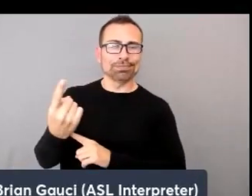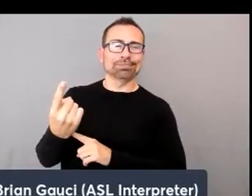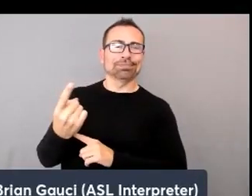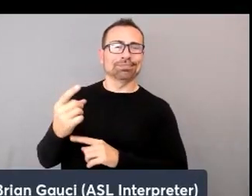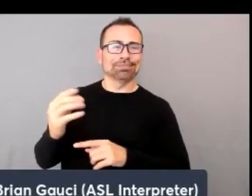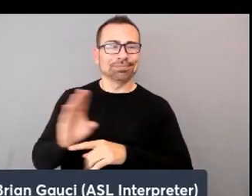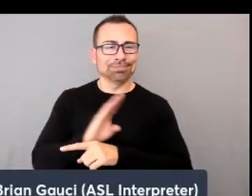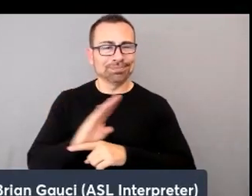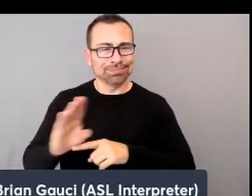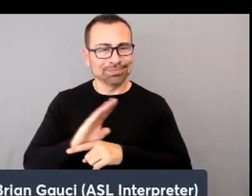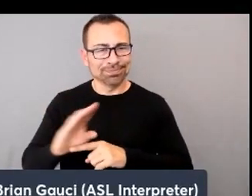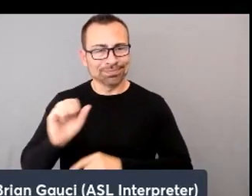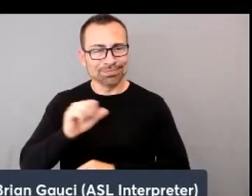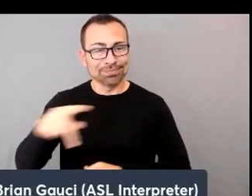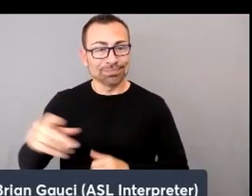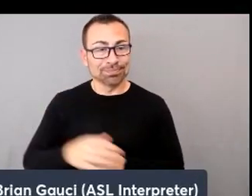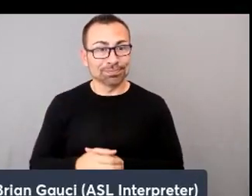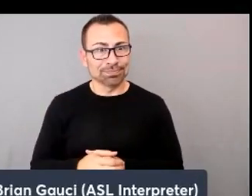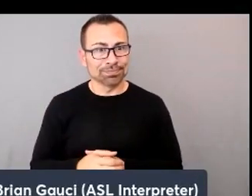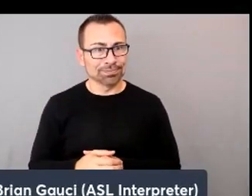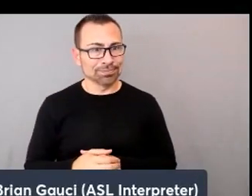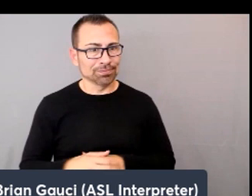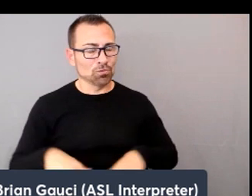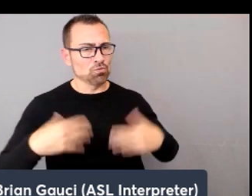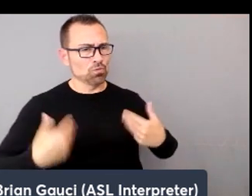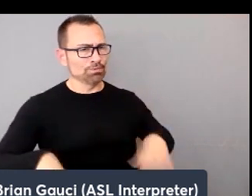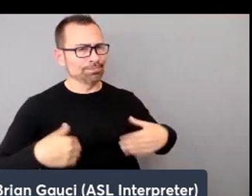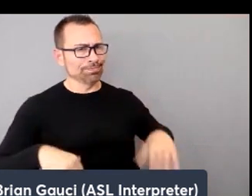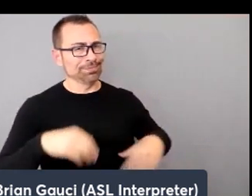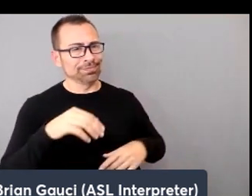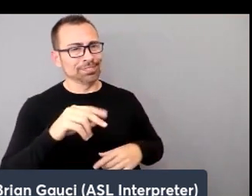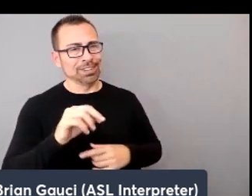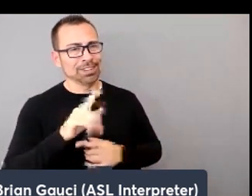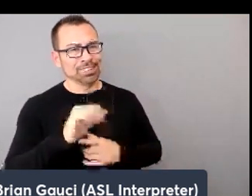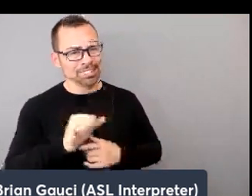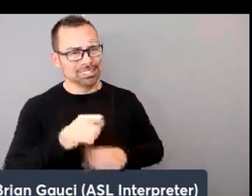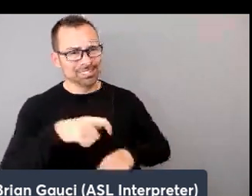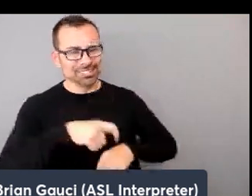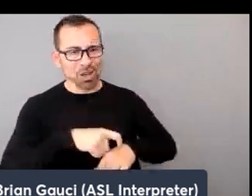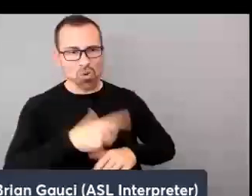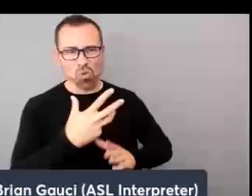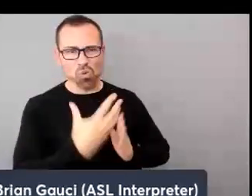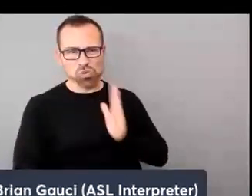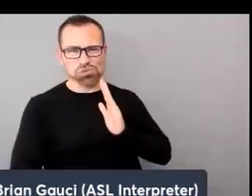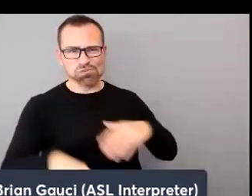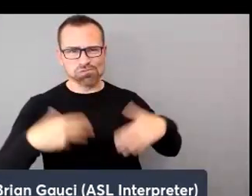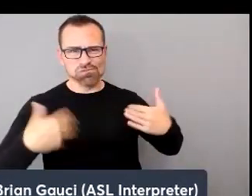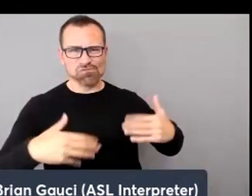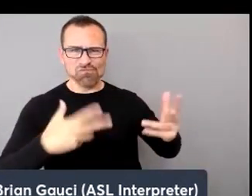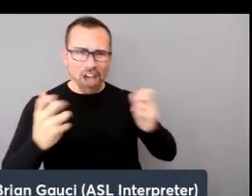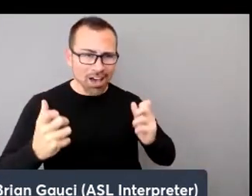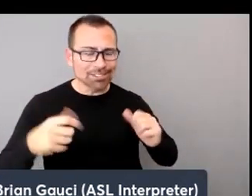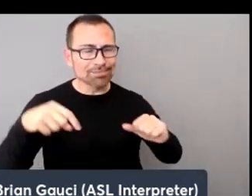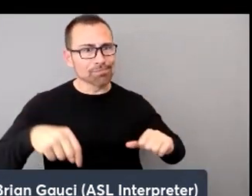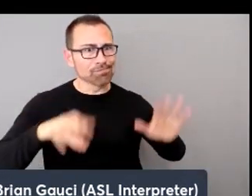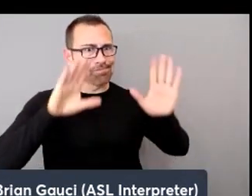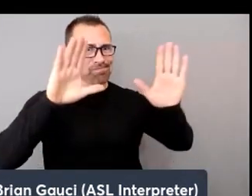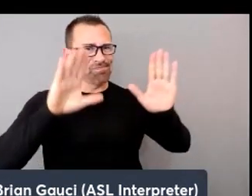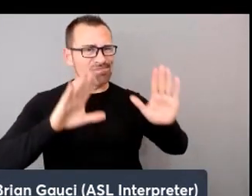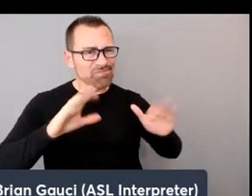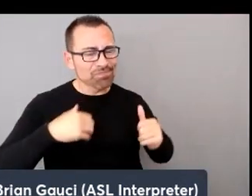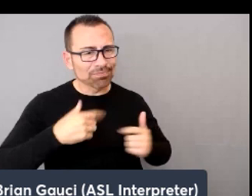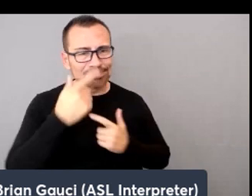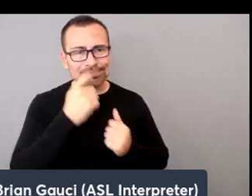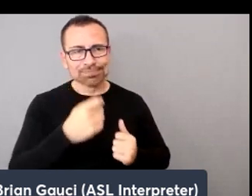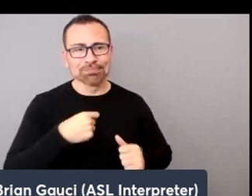unfortunately, time has gotten away from us. It's just flown by. This is incredibly interesting to